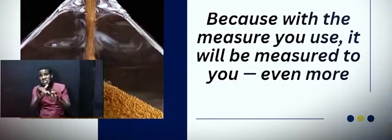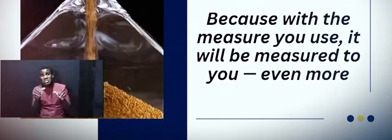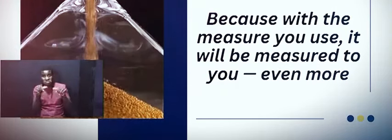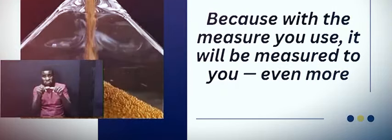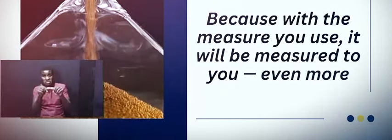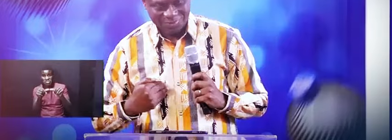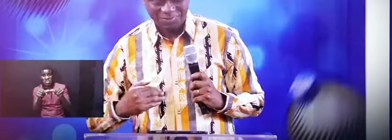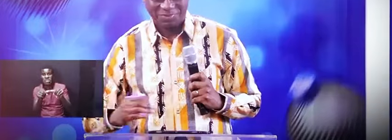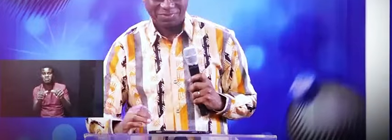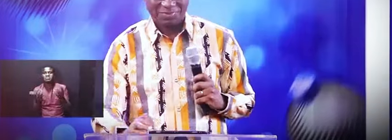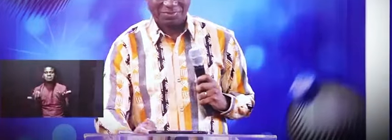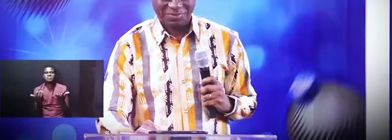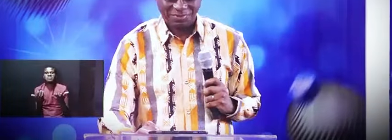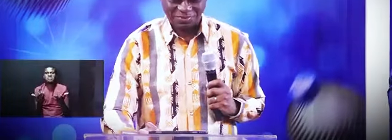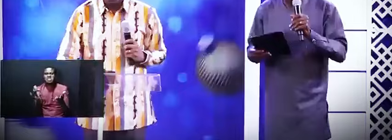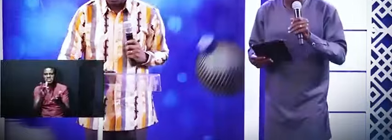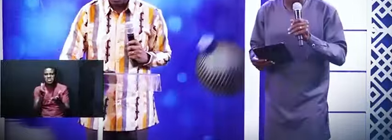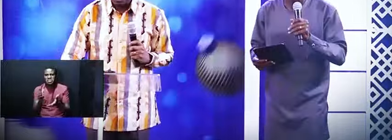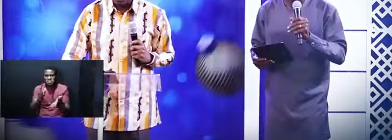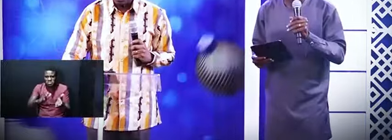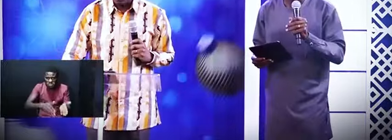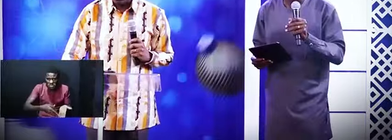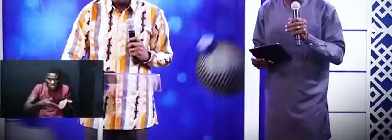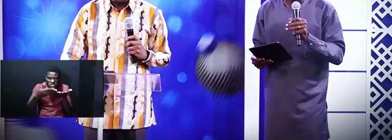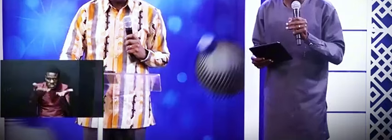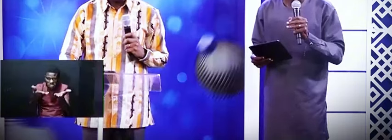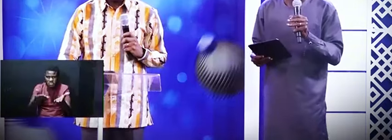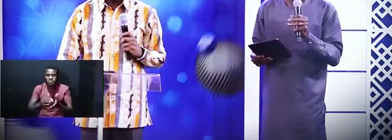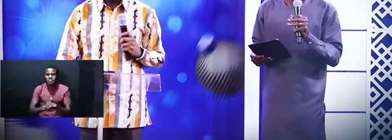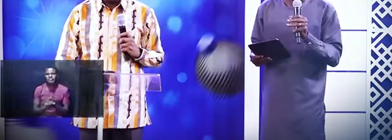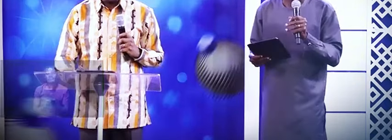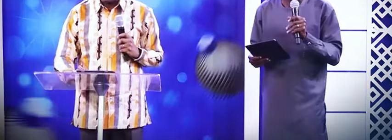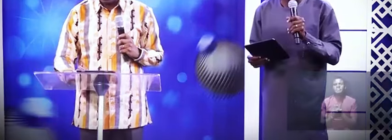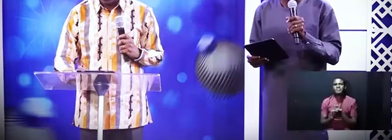back to you.